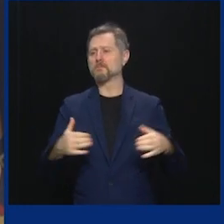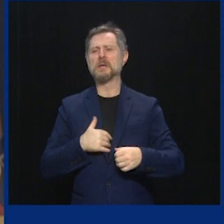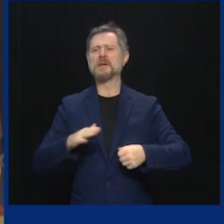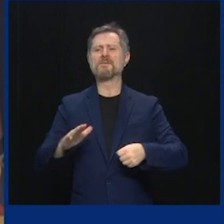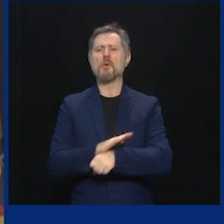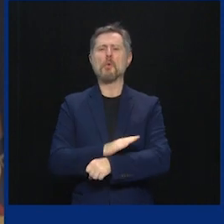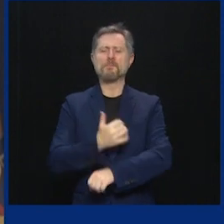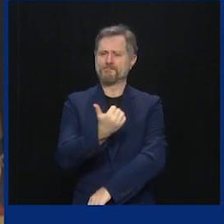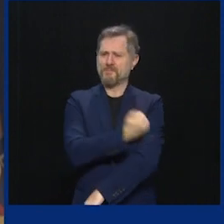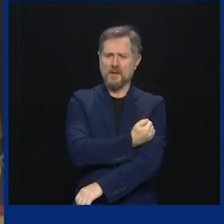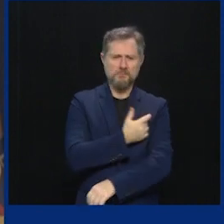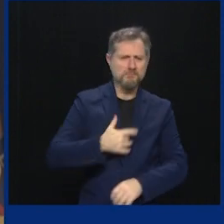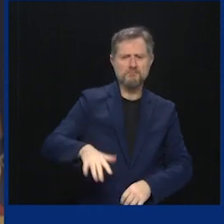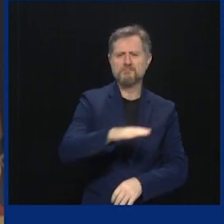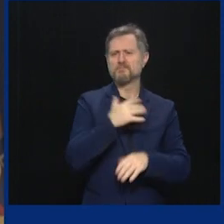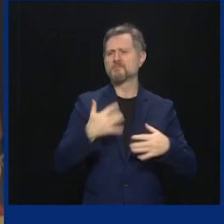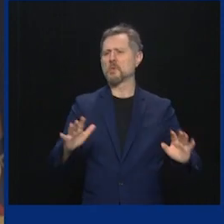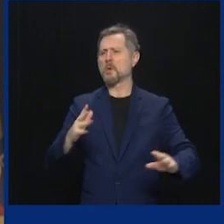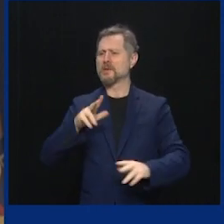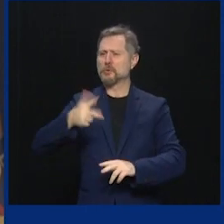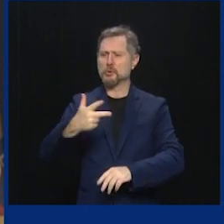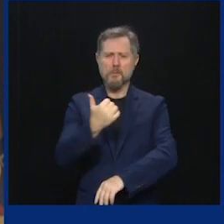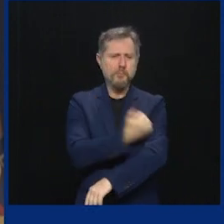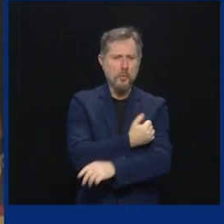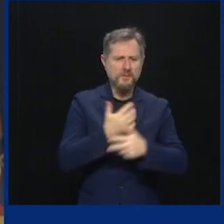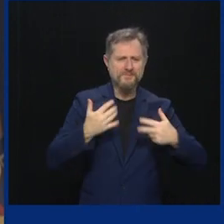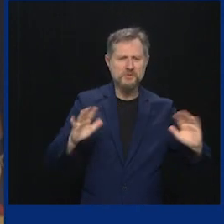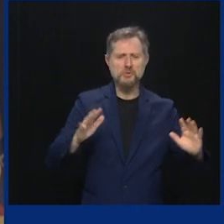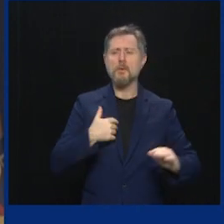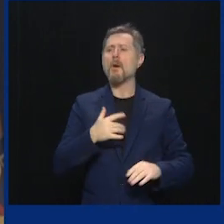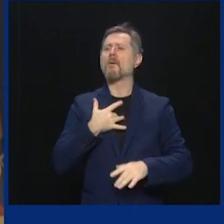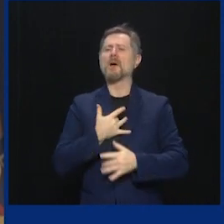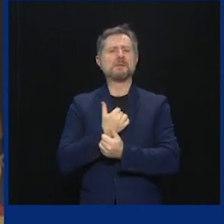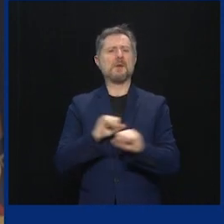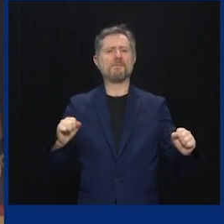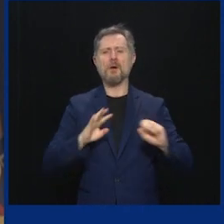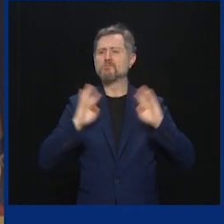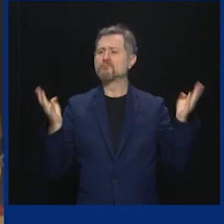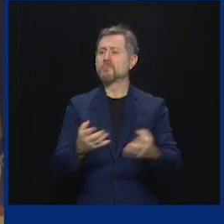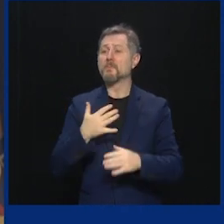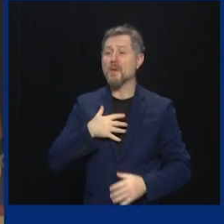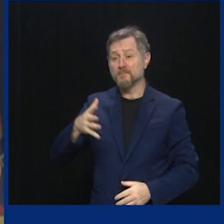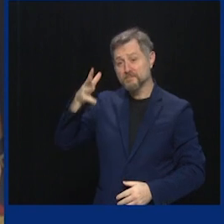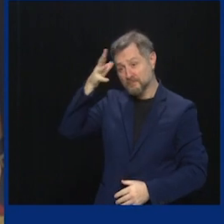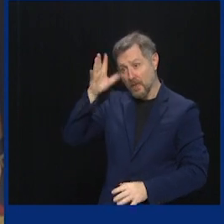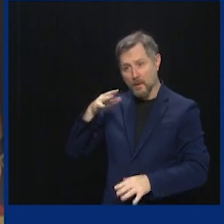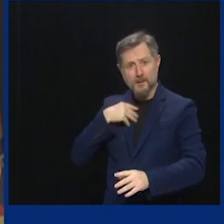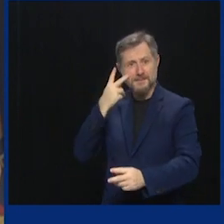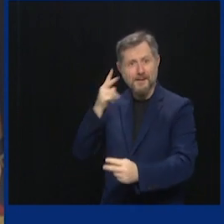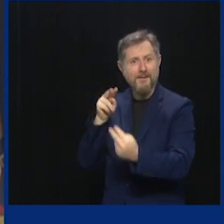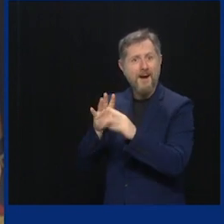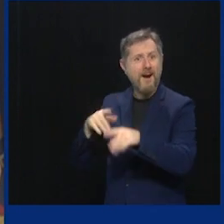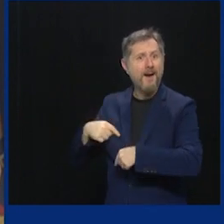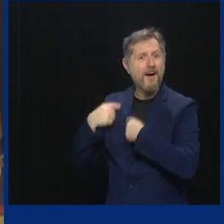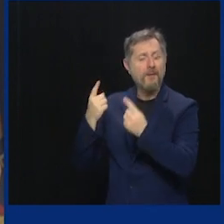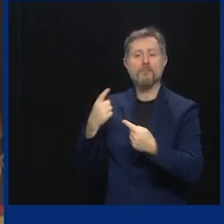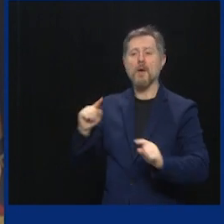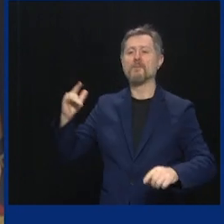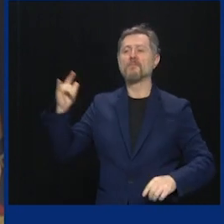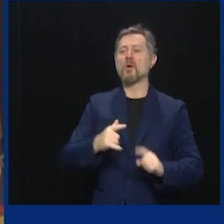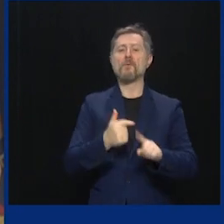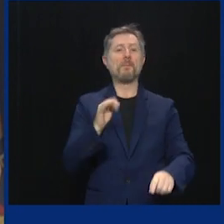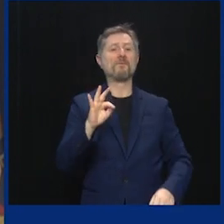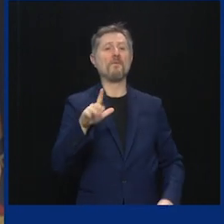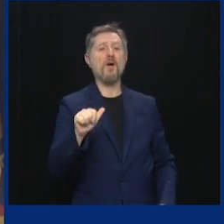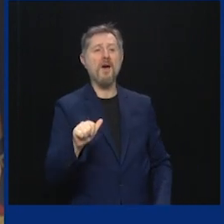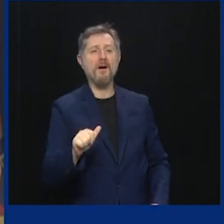fully boosted, so I felt very secure with them. And it was great to see my father, who I hadn't seen in a long time, from Florida. So now we've officially